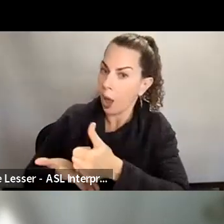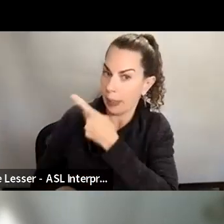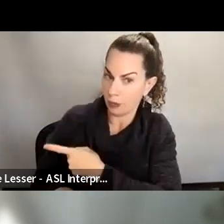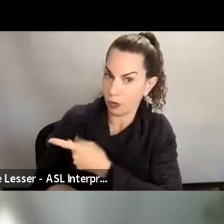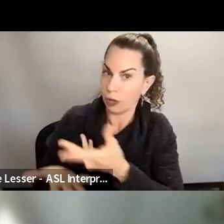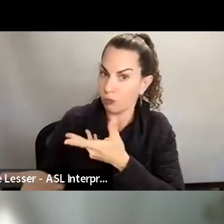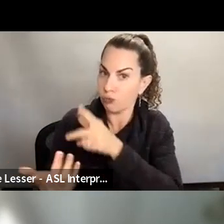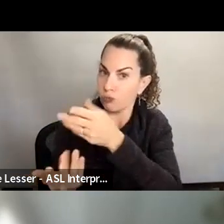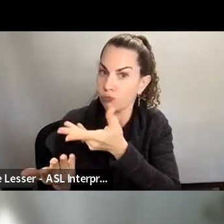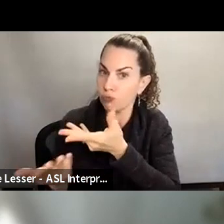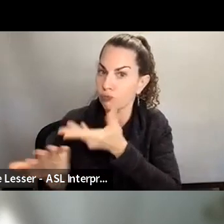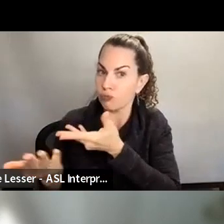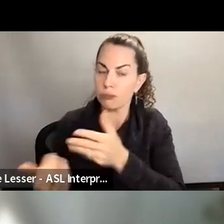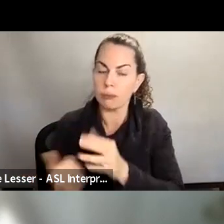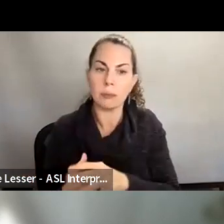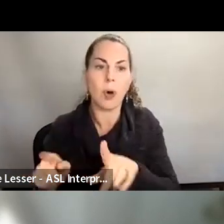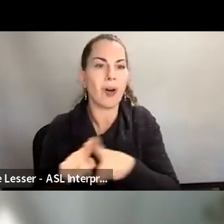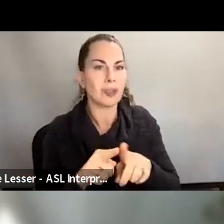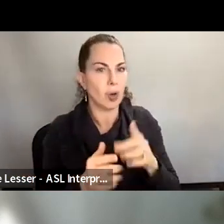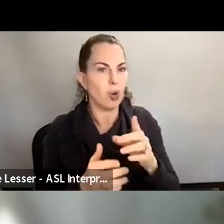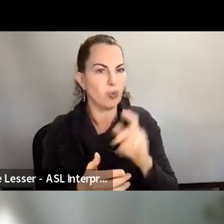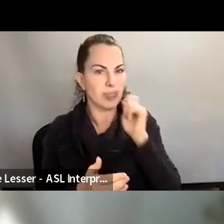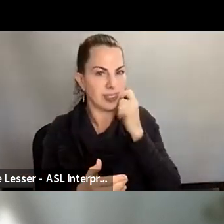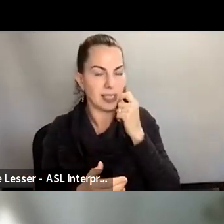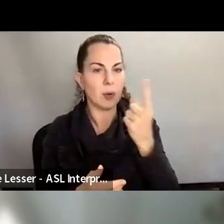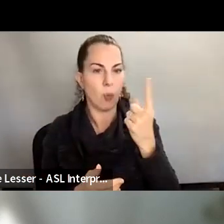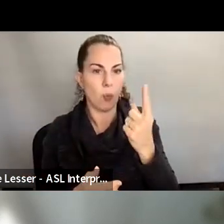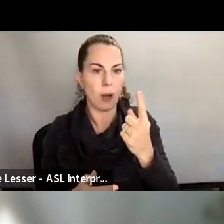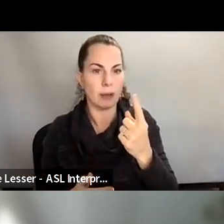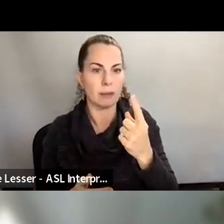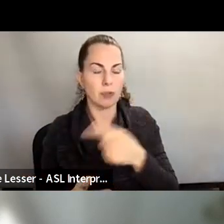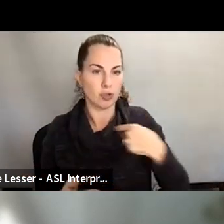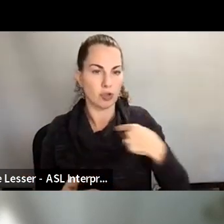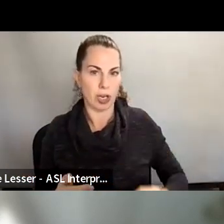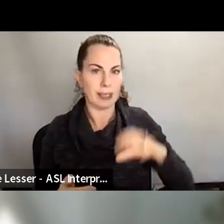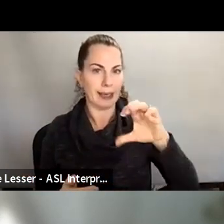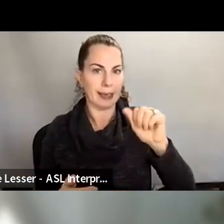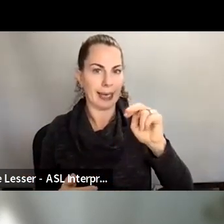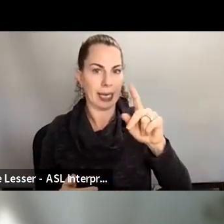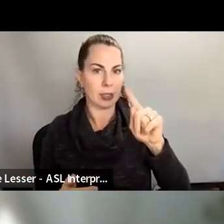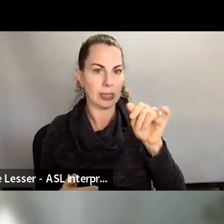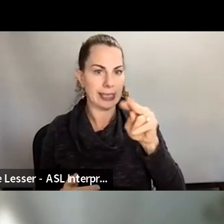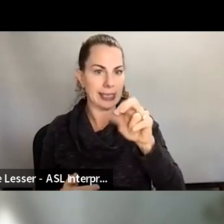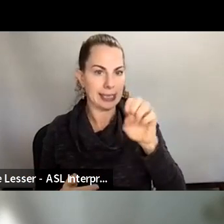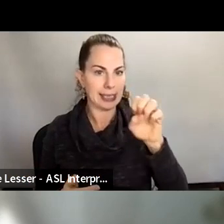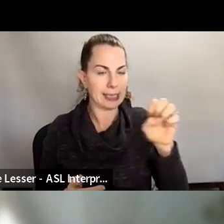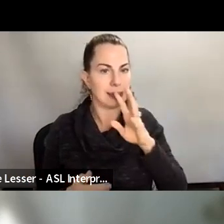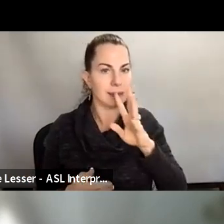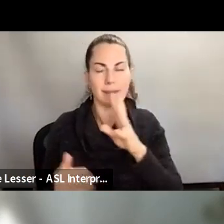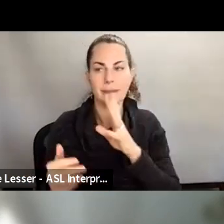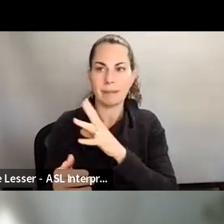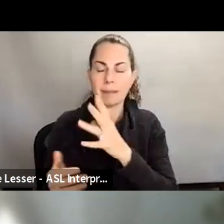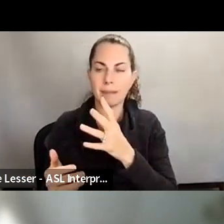thing that's neat is a Cantonese speaker that worked in phlebotomy. She met this doctor that had a Cantonese I